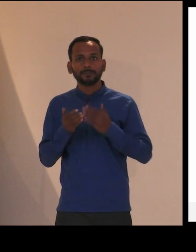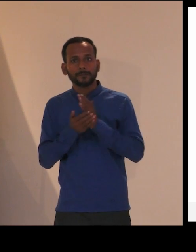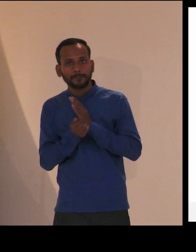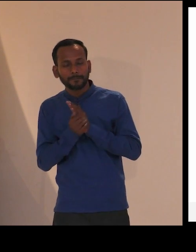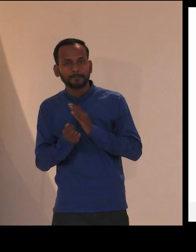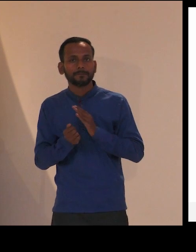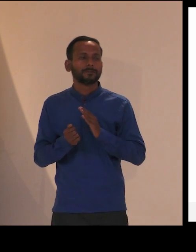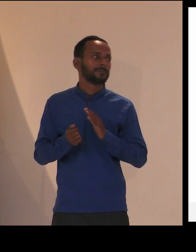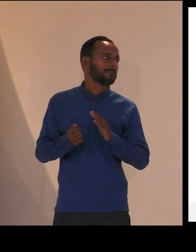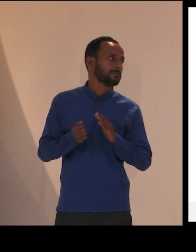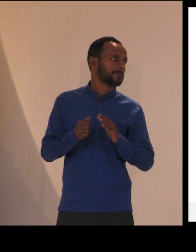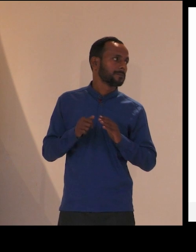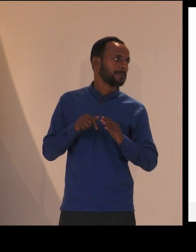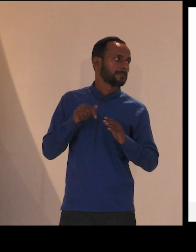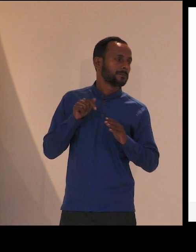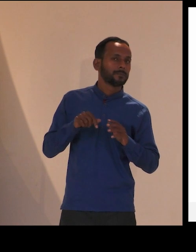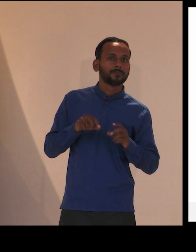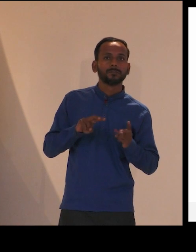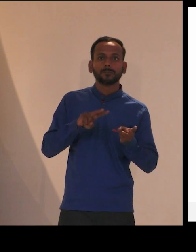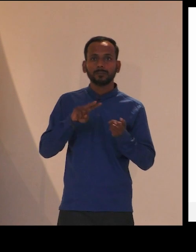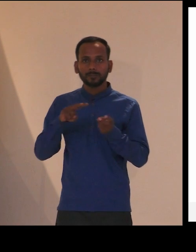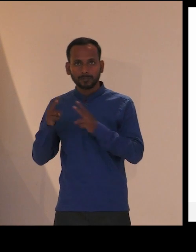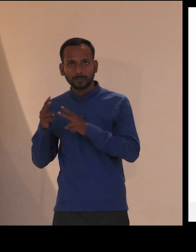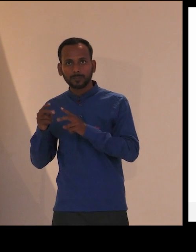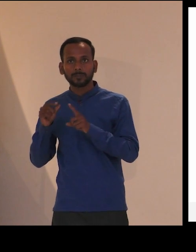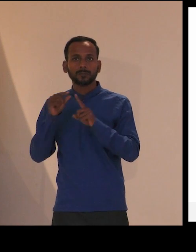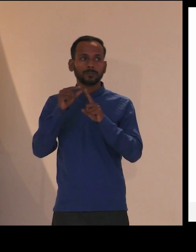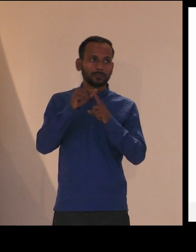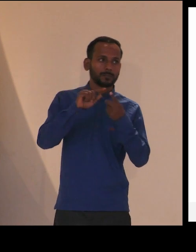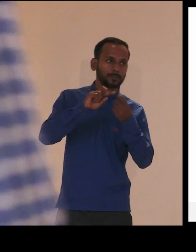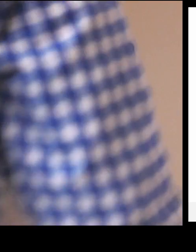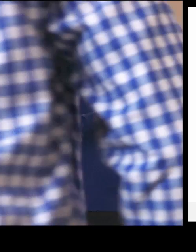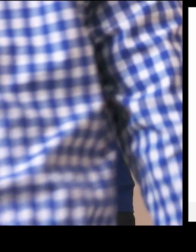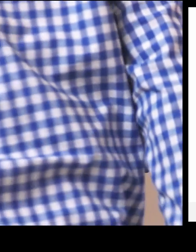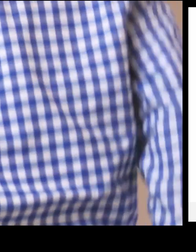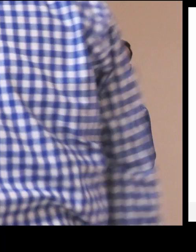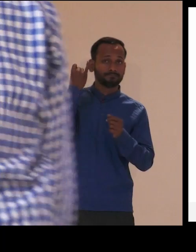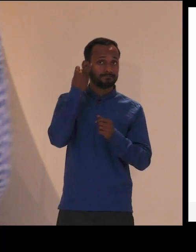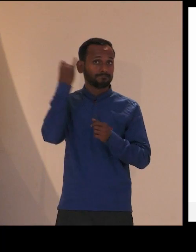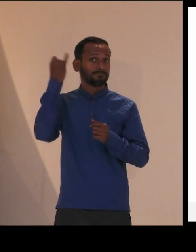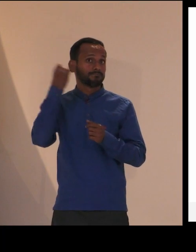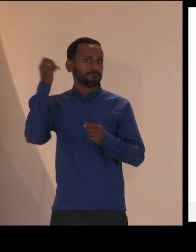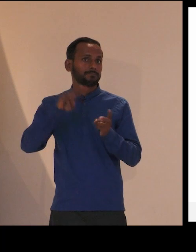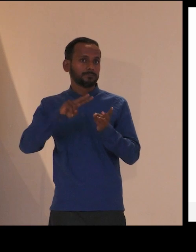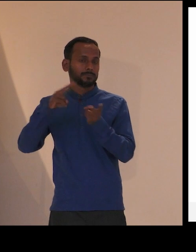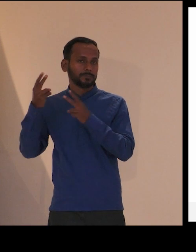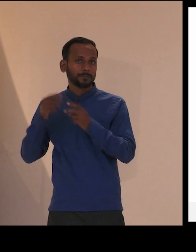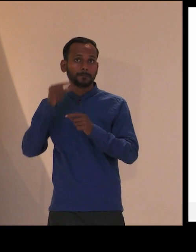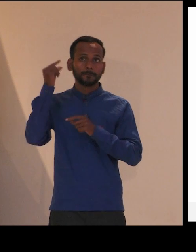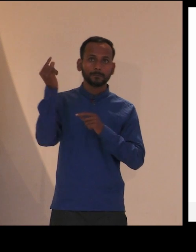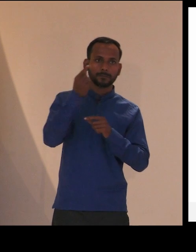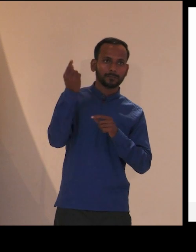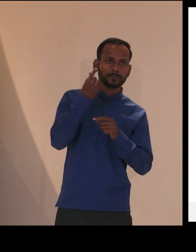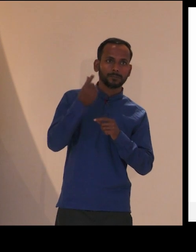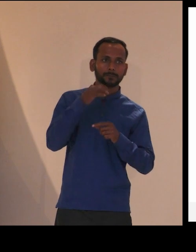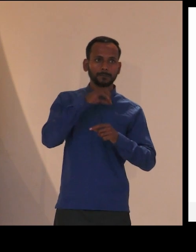me. And the different panel discussions have given me ideas about how I might use them in